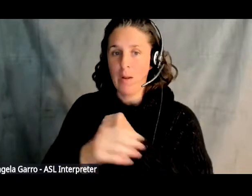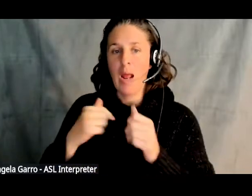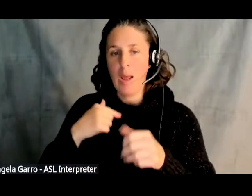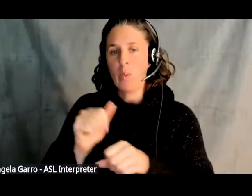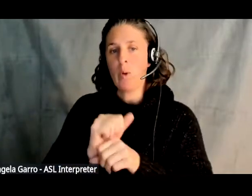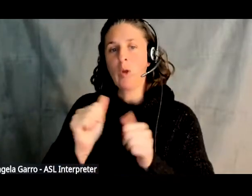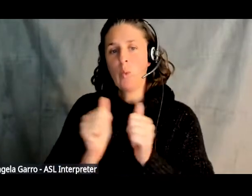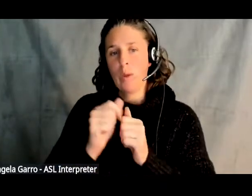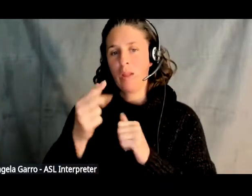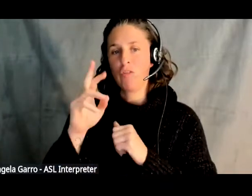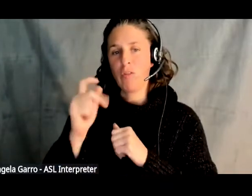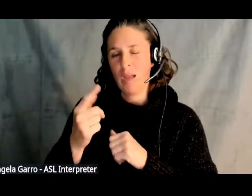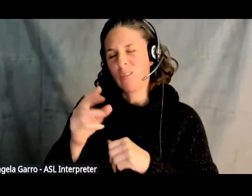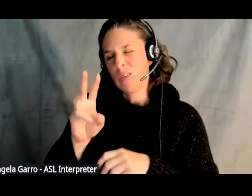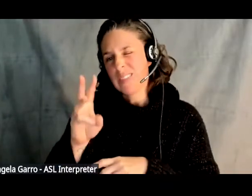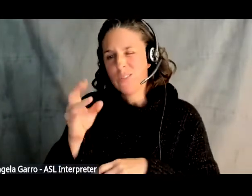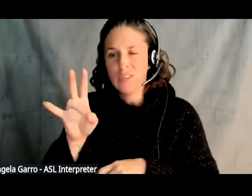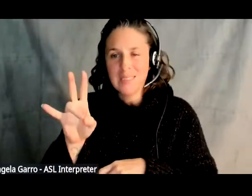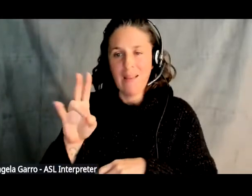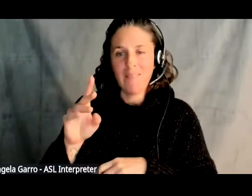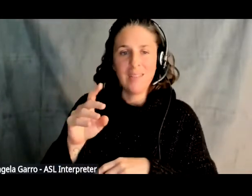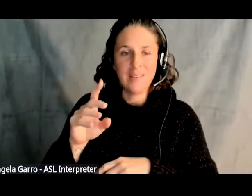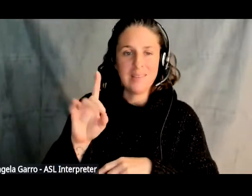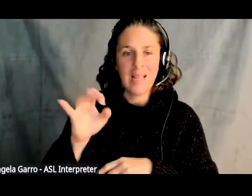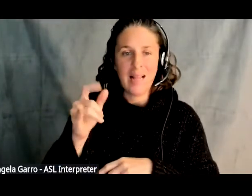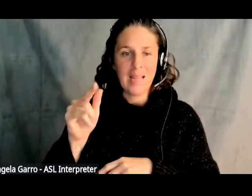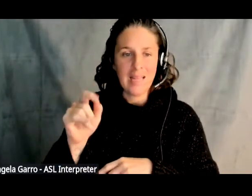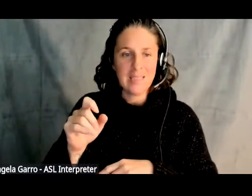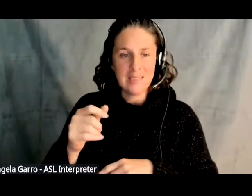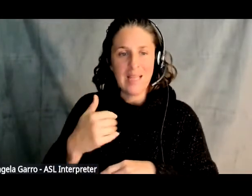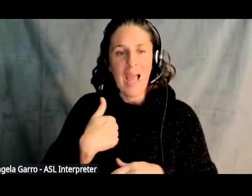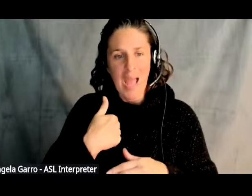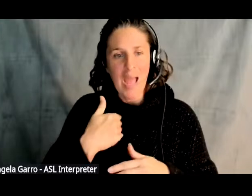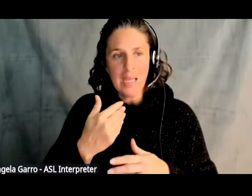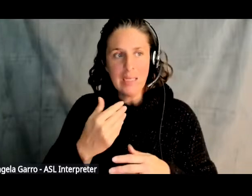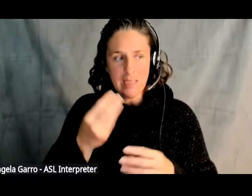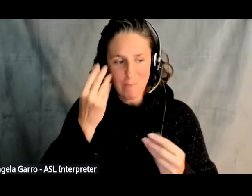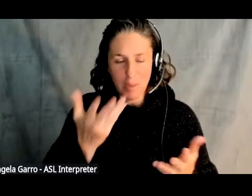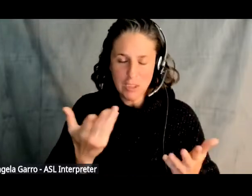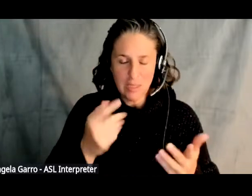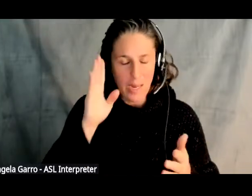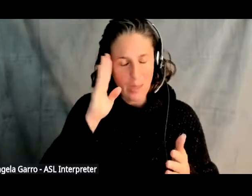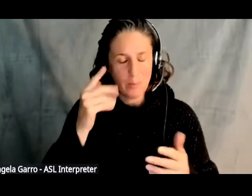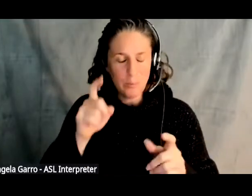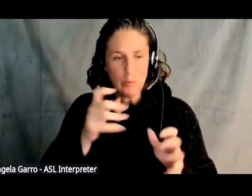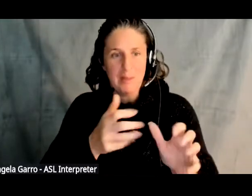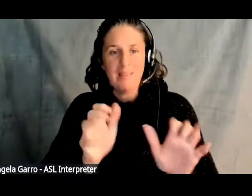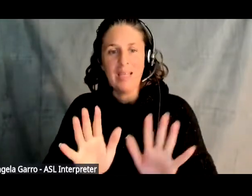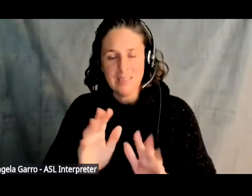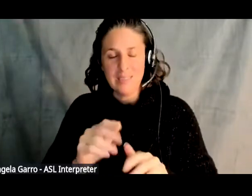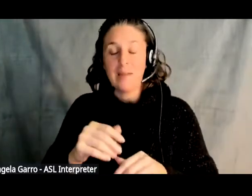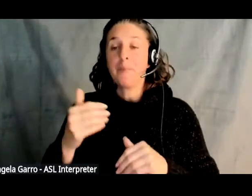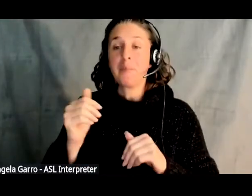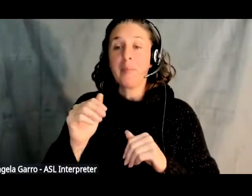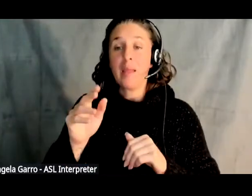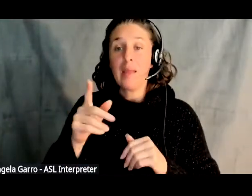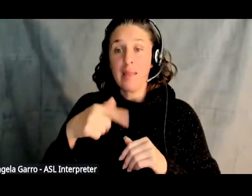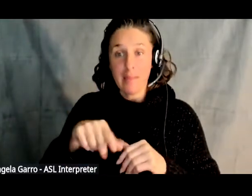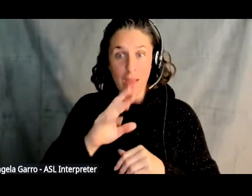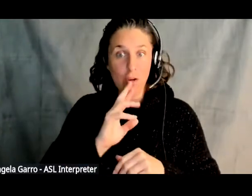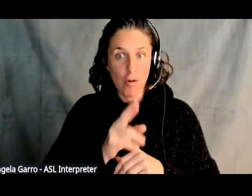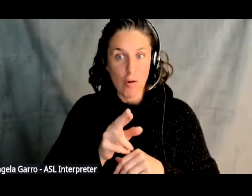6 or 7 delegates. I had information here, but I know I'm supposed to be fast. There are,